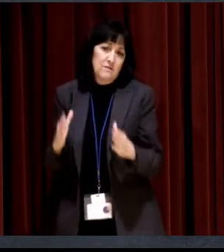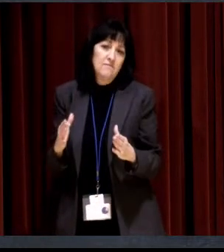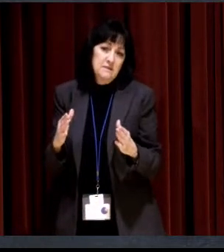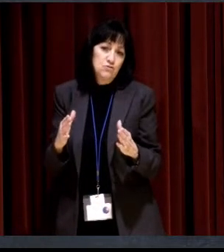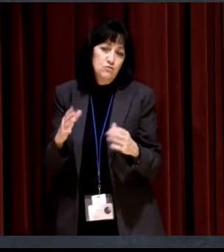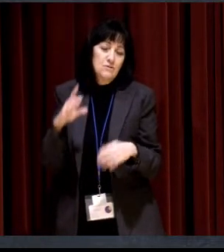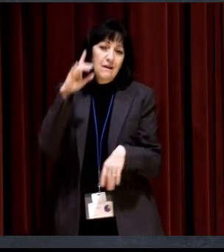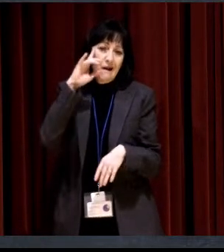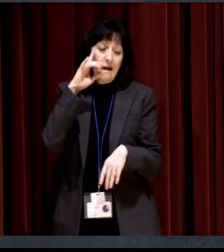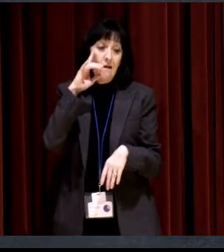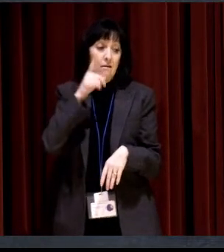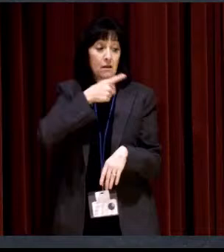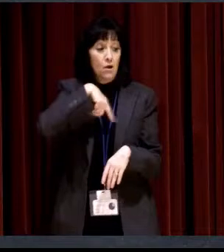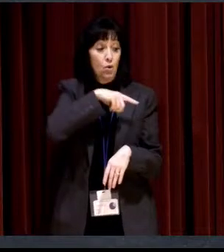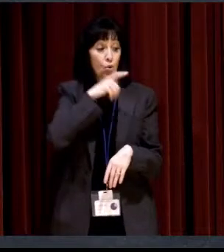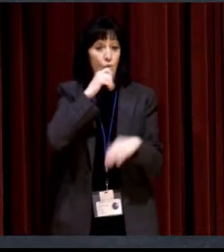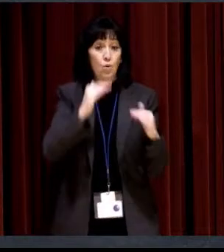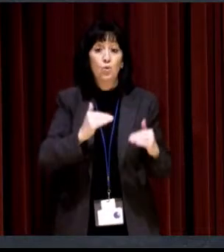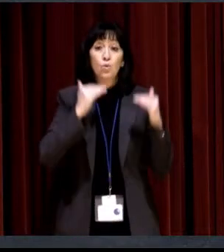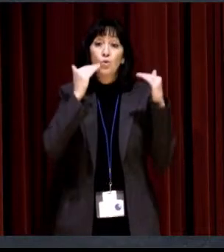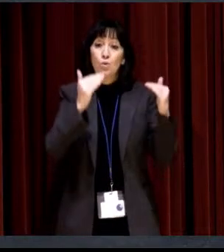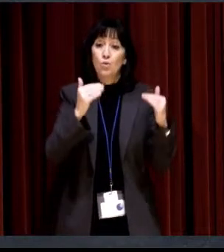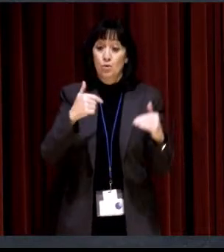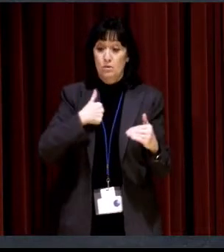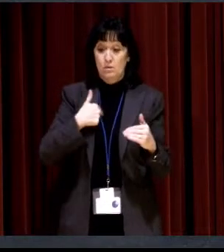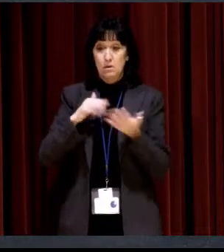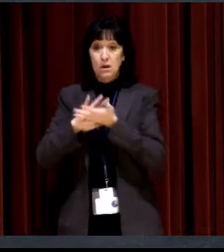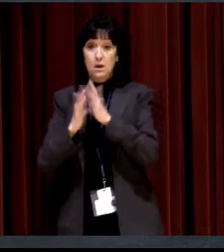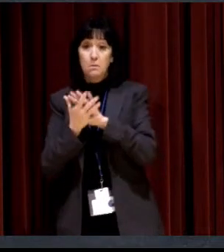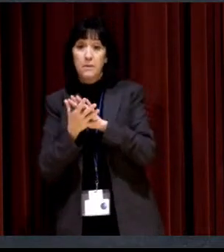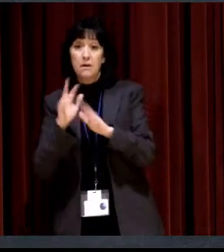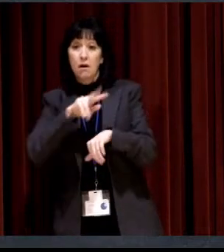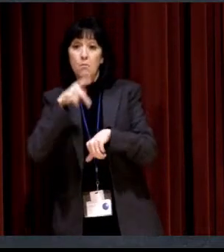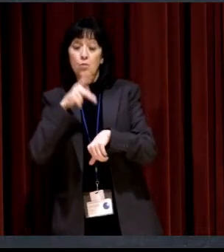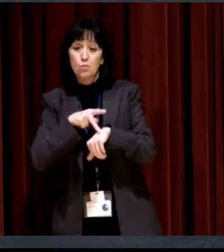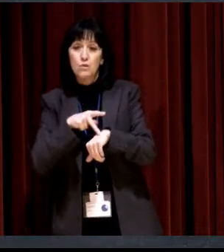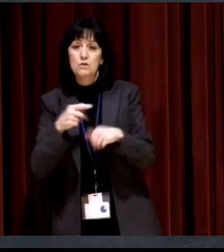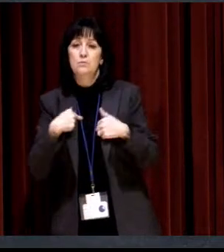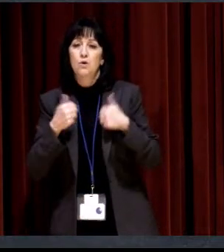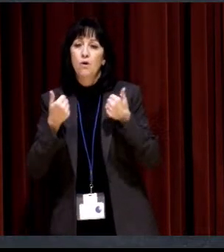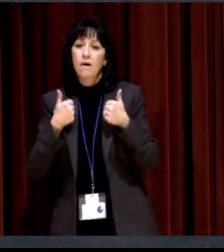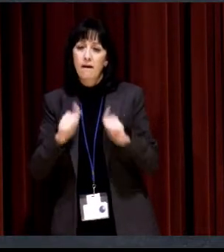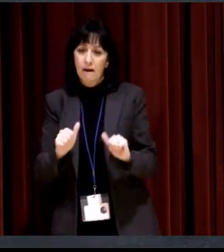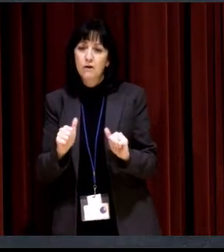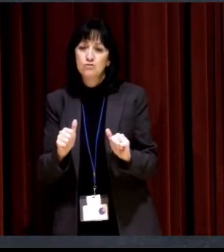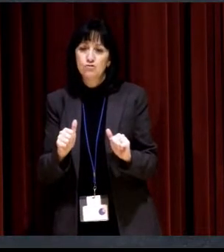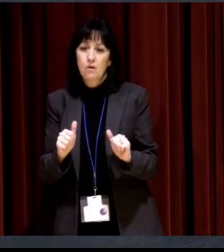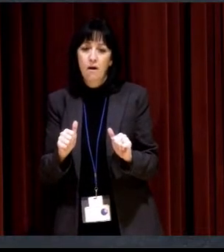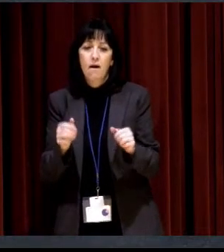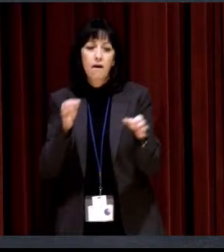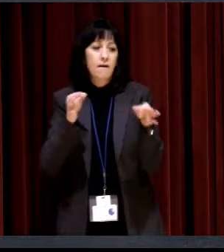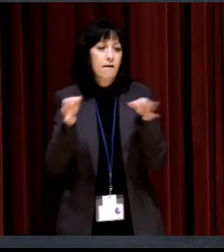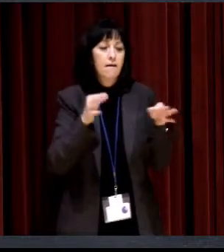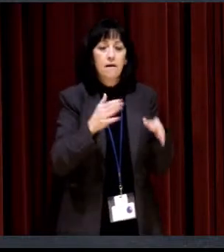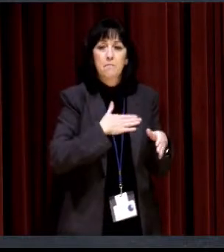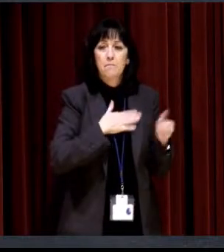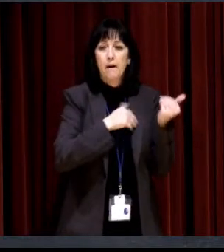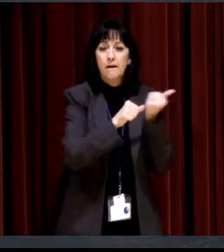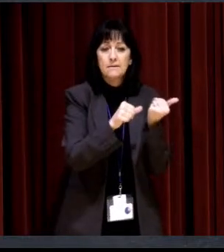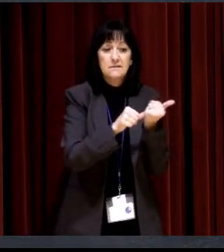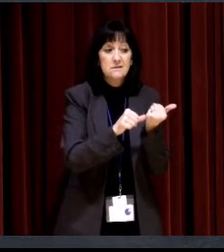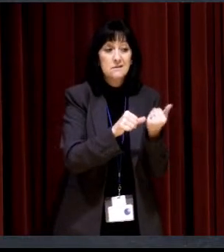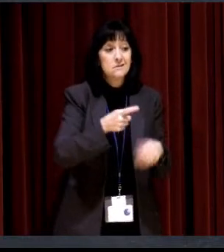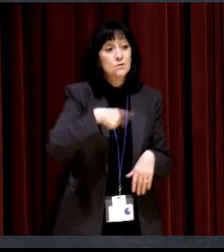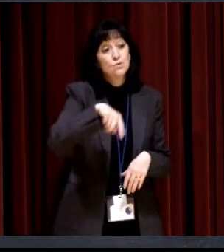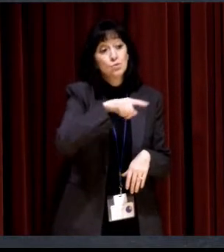preparing. And so when I was a principal, I tried to talk to my assistants to say, we're going to do it this way because, and you would learn these different things. And I don't